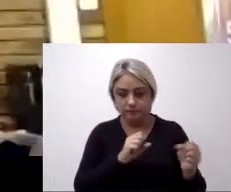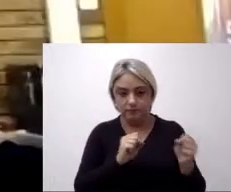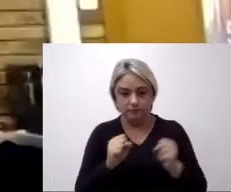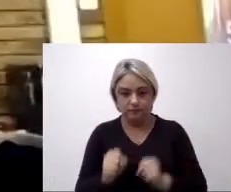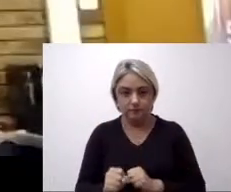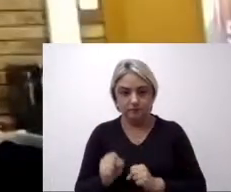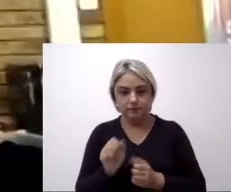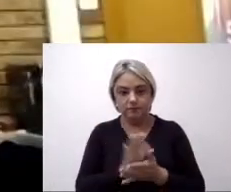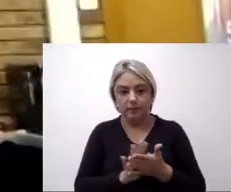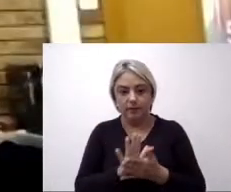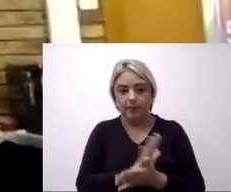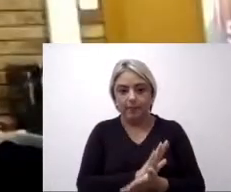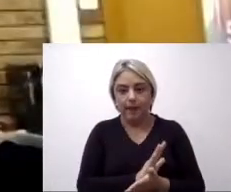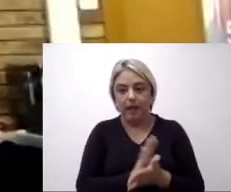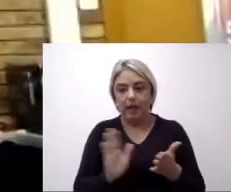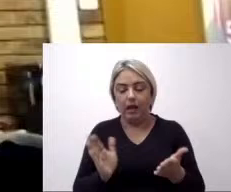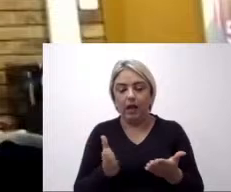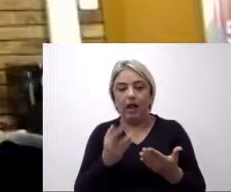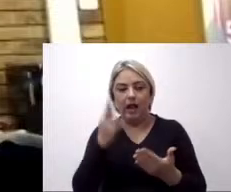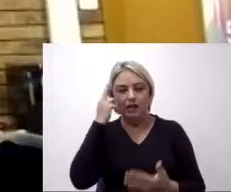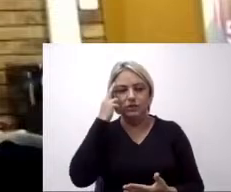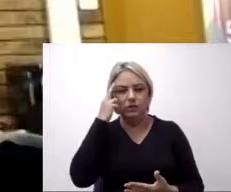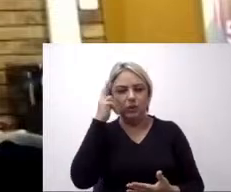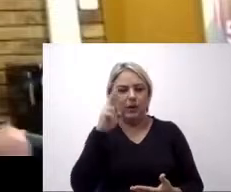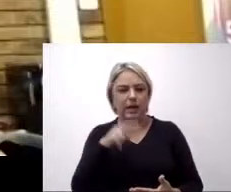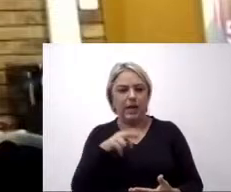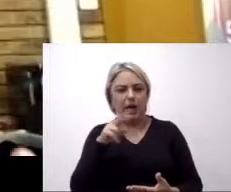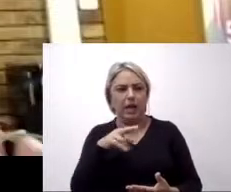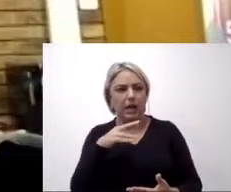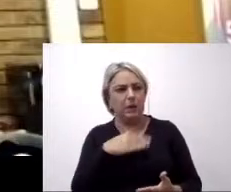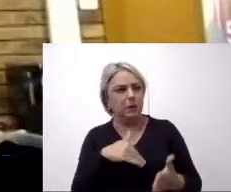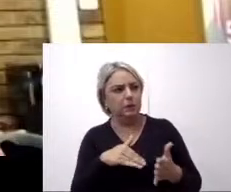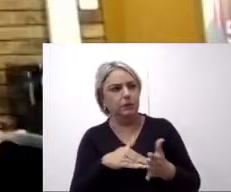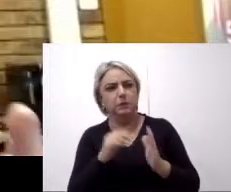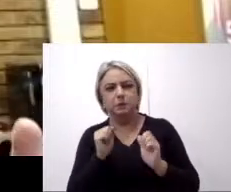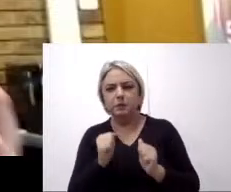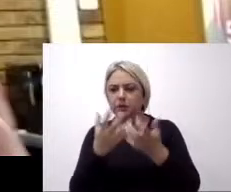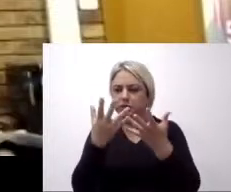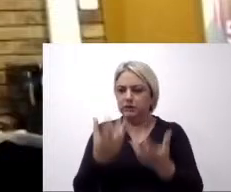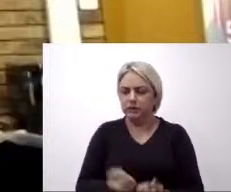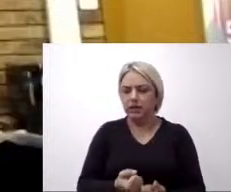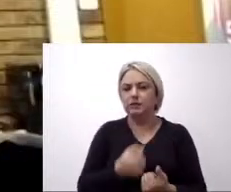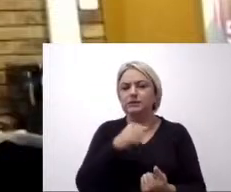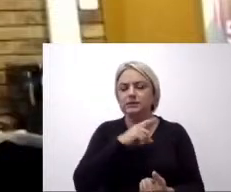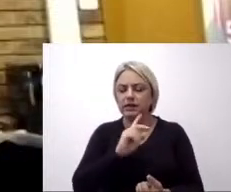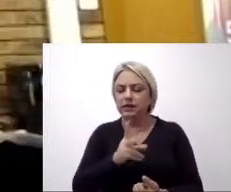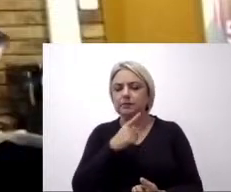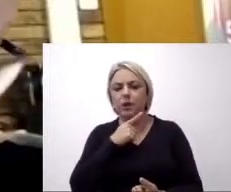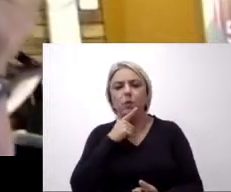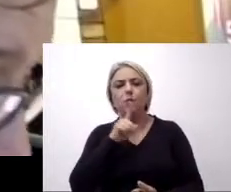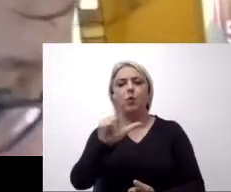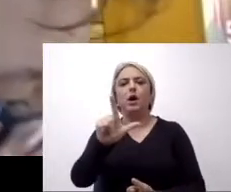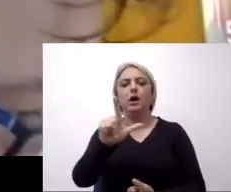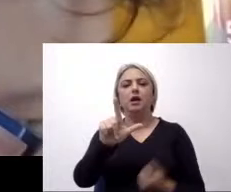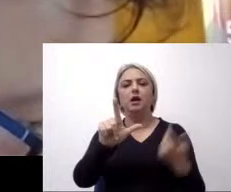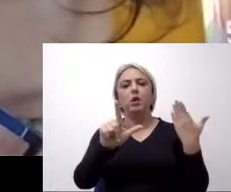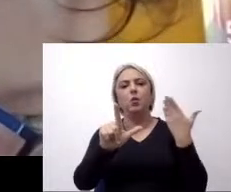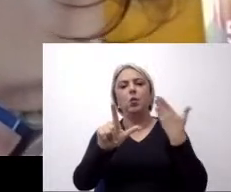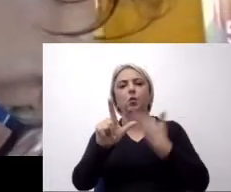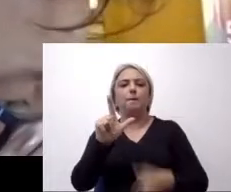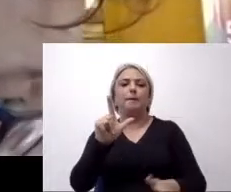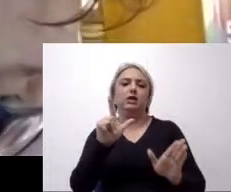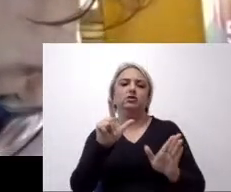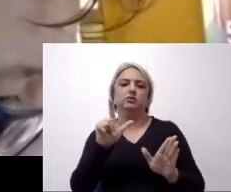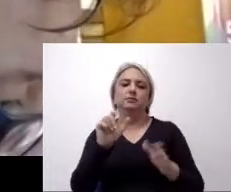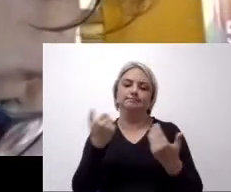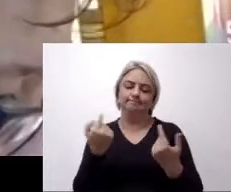rational solution that everyone can be agree. There is always winner and loser in any policy solution. Second,